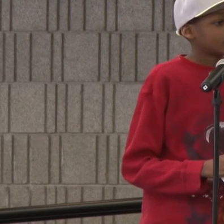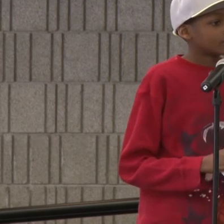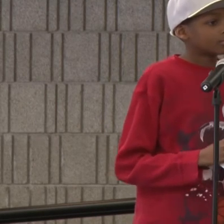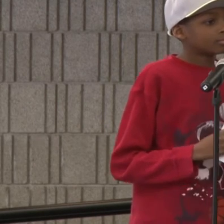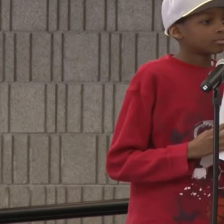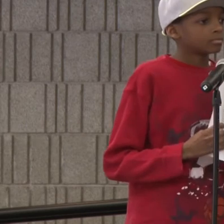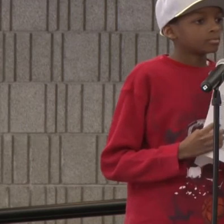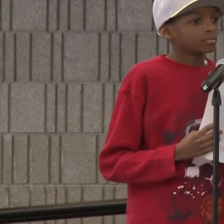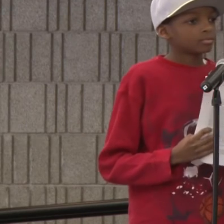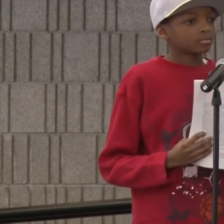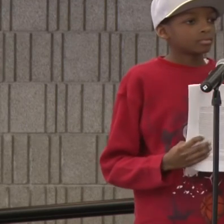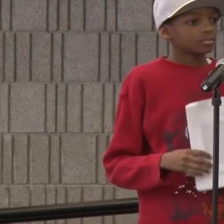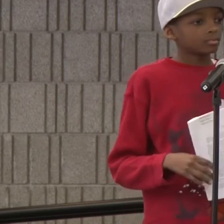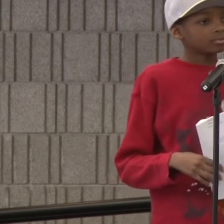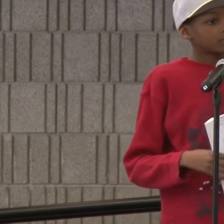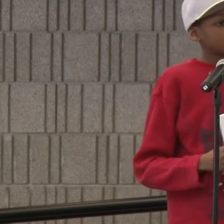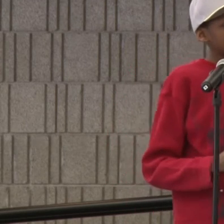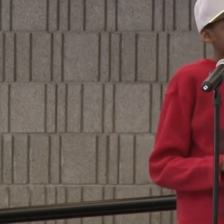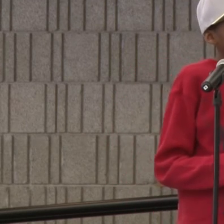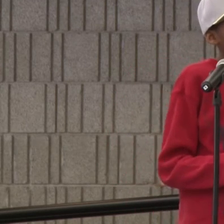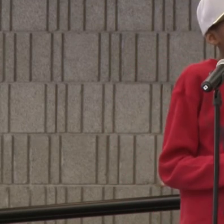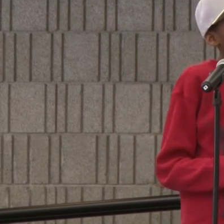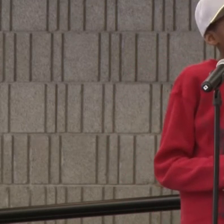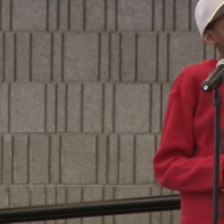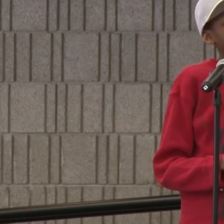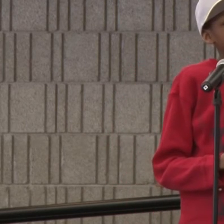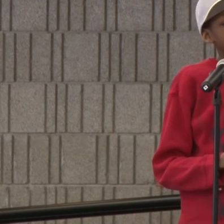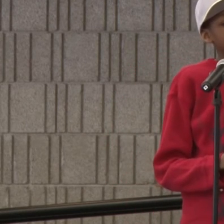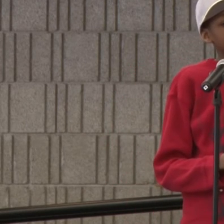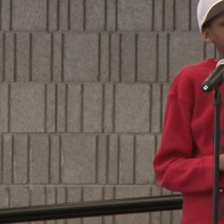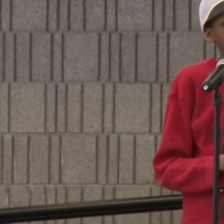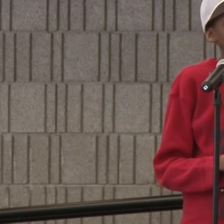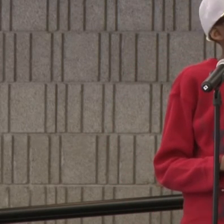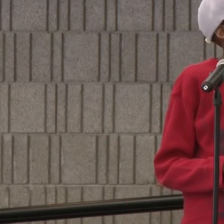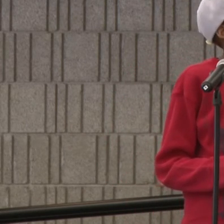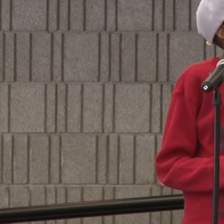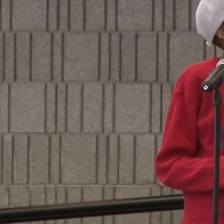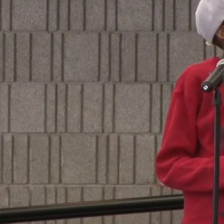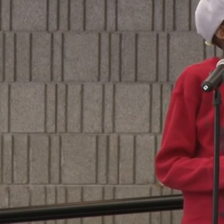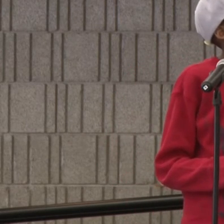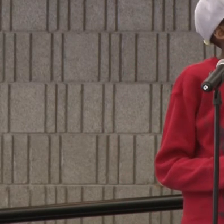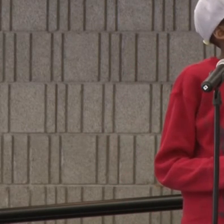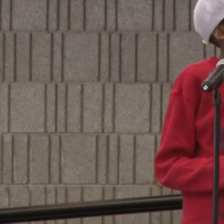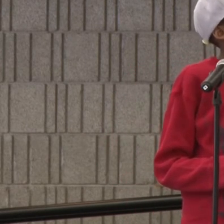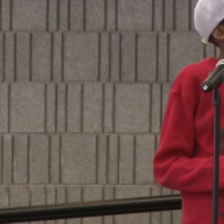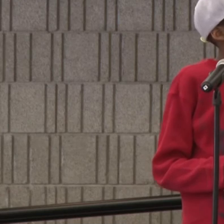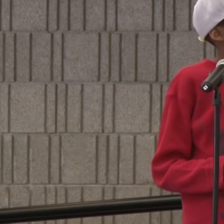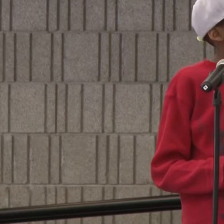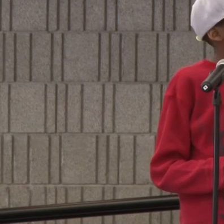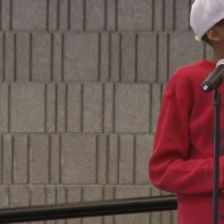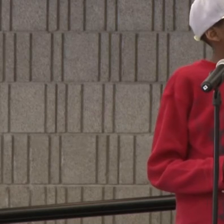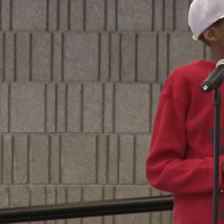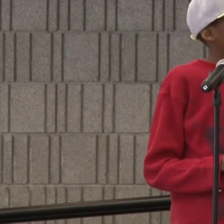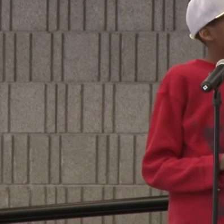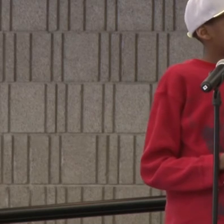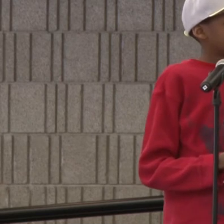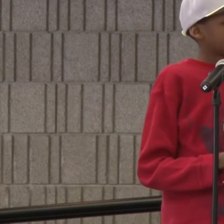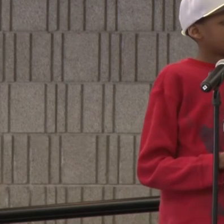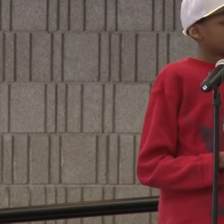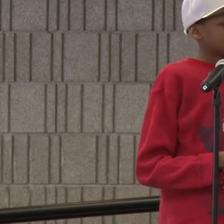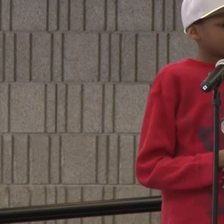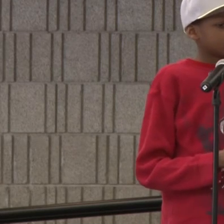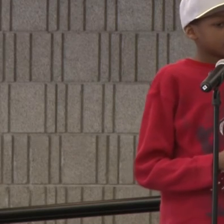toddlers on parents' laps. Eventually, parents grow old and die. That's why. Kiss your